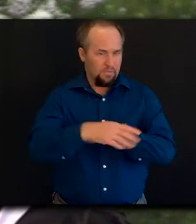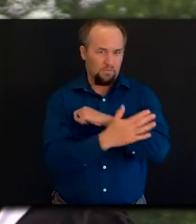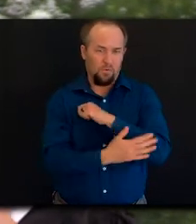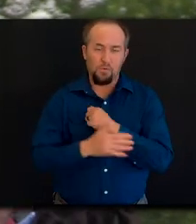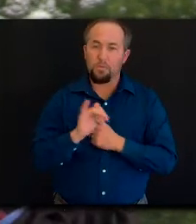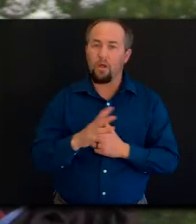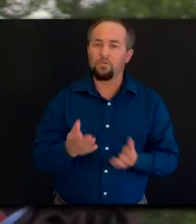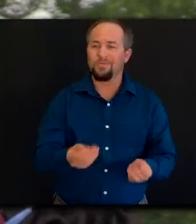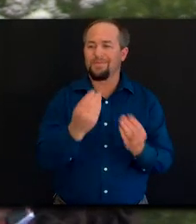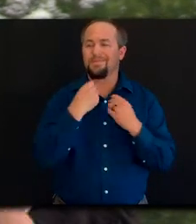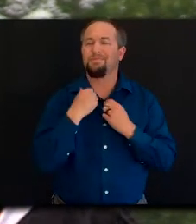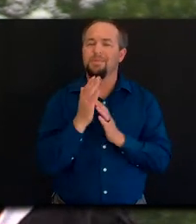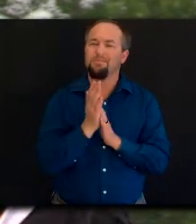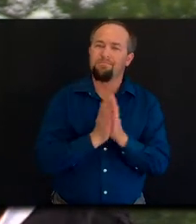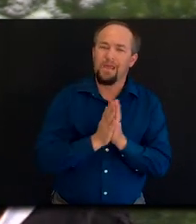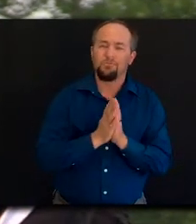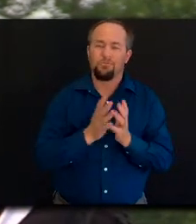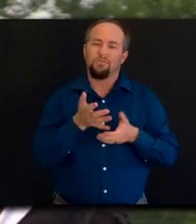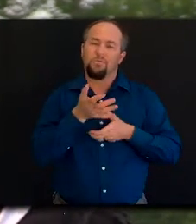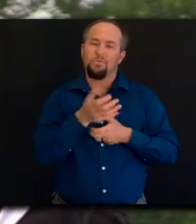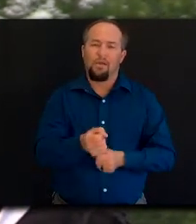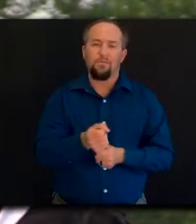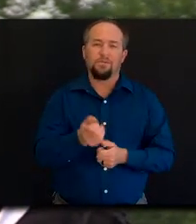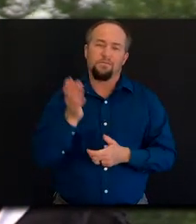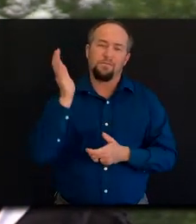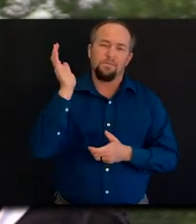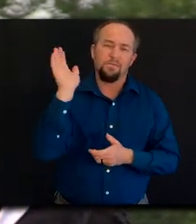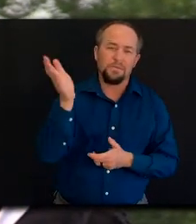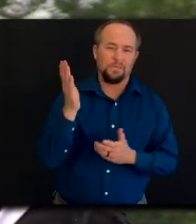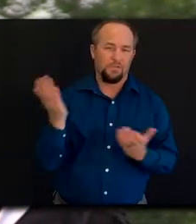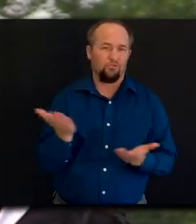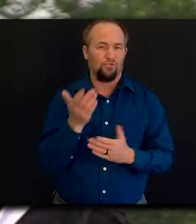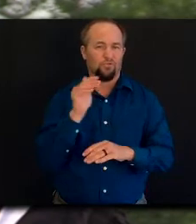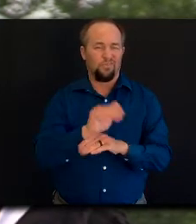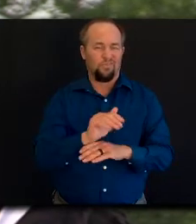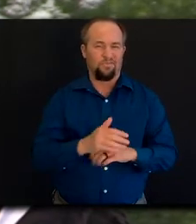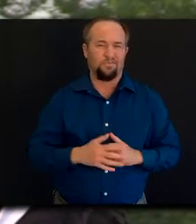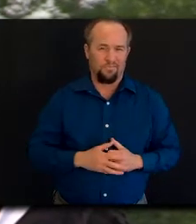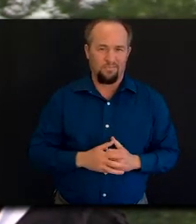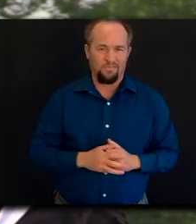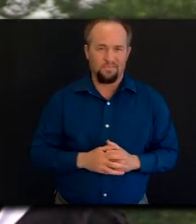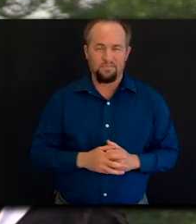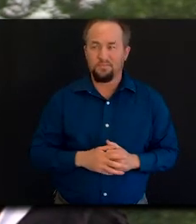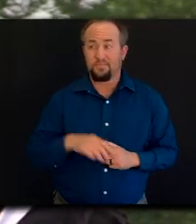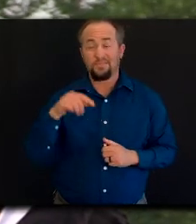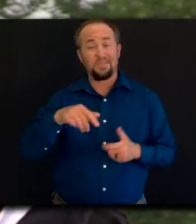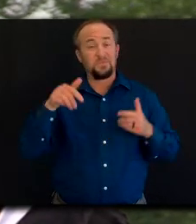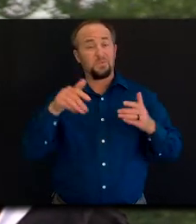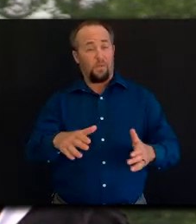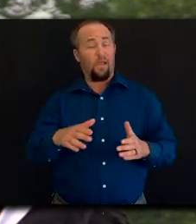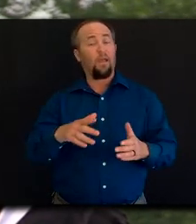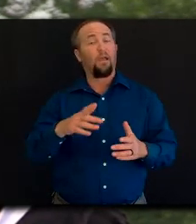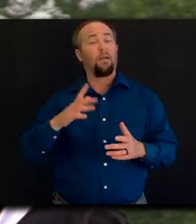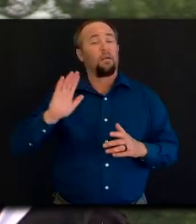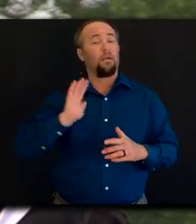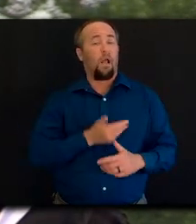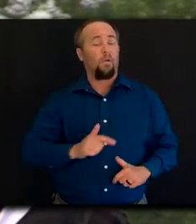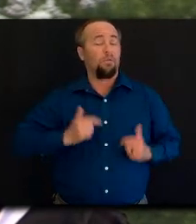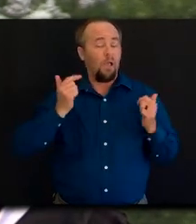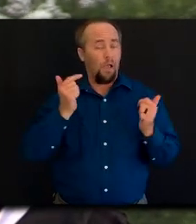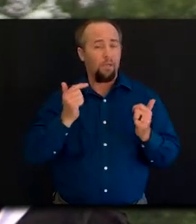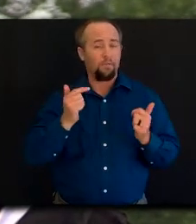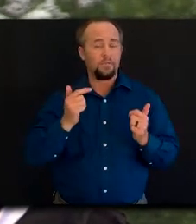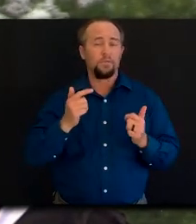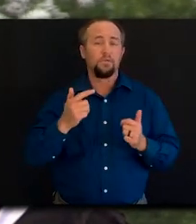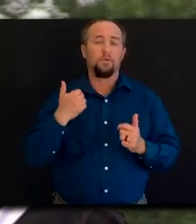the passion and confidence to speak to you all today. In this way, throughout our lives, we